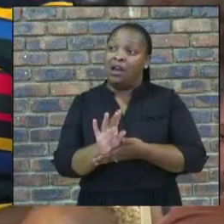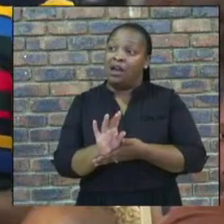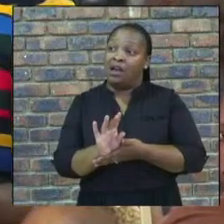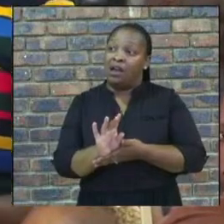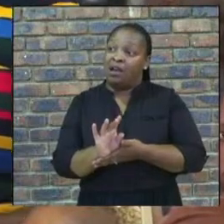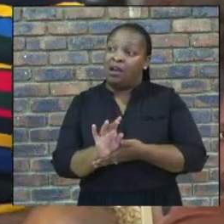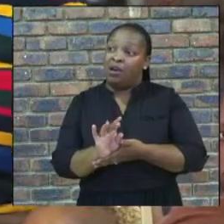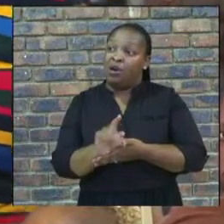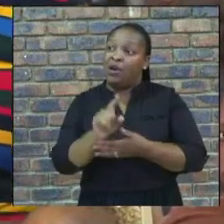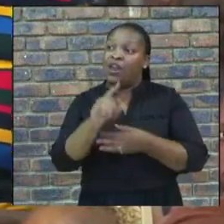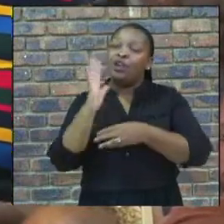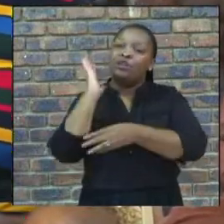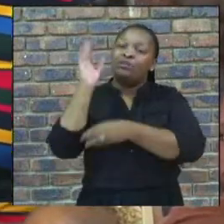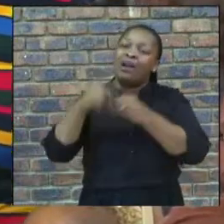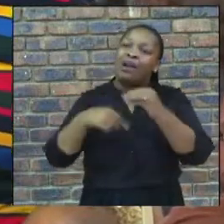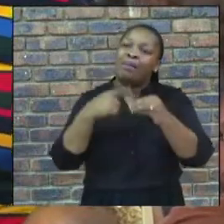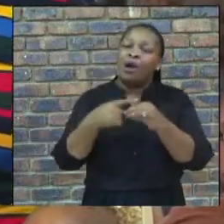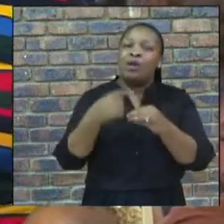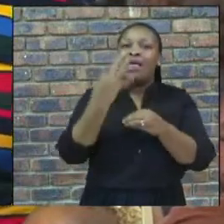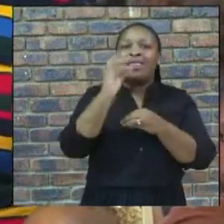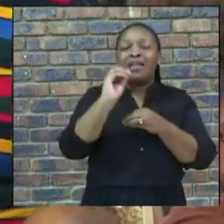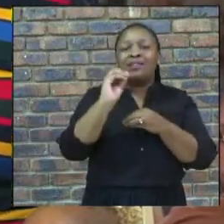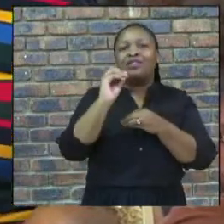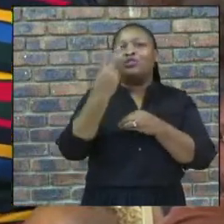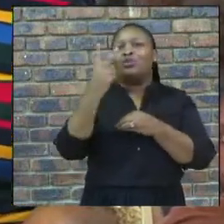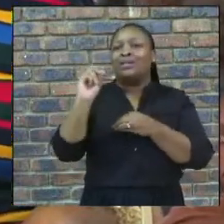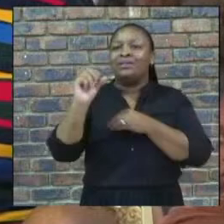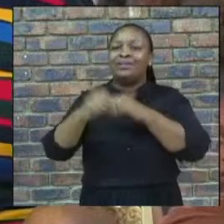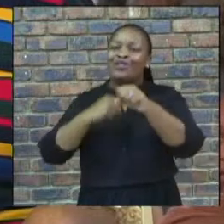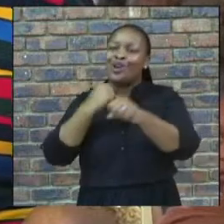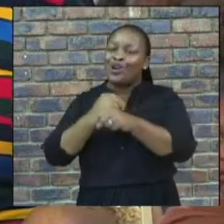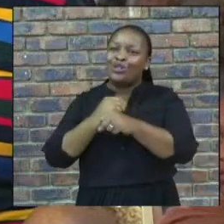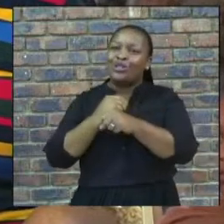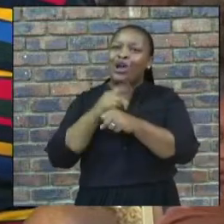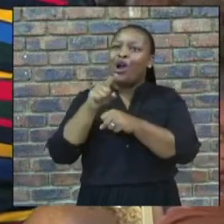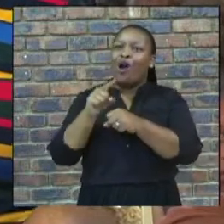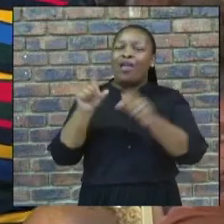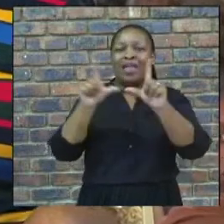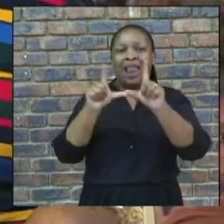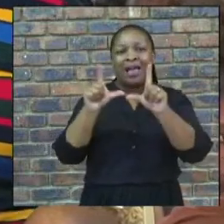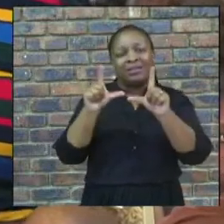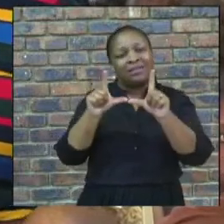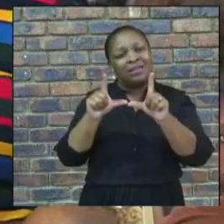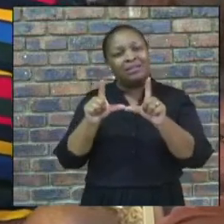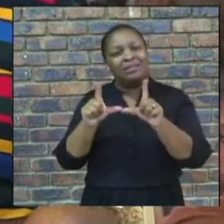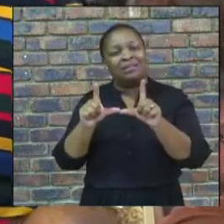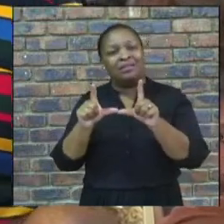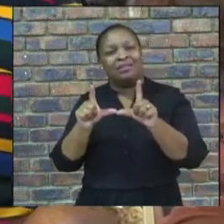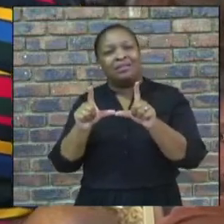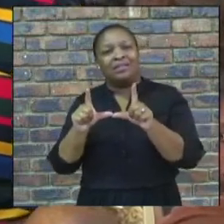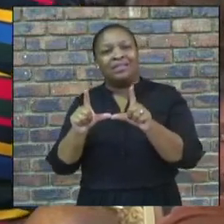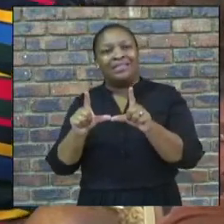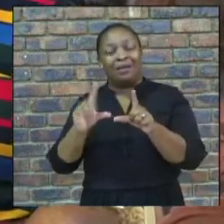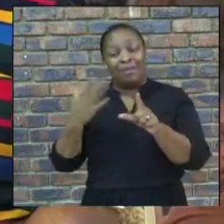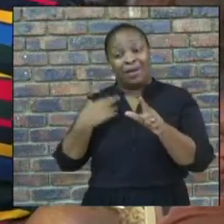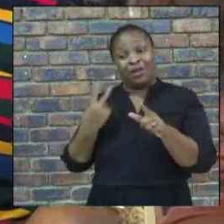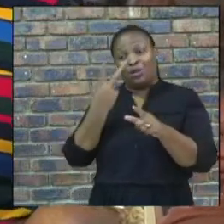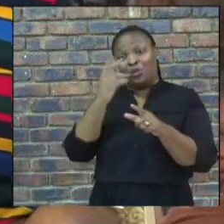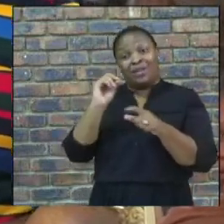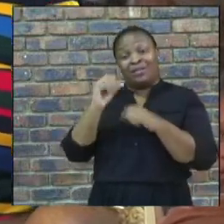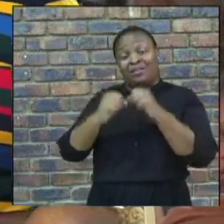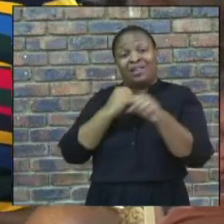you spoke about 20 to 30 years on this matter, which is very interesting. But to me, 30 years is